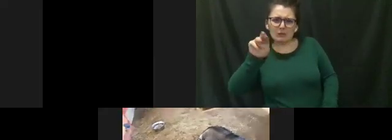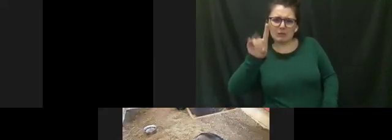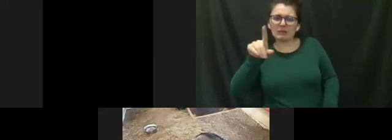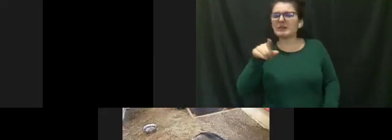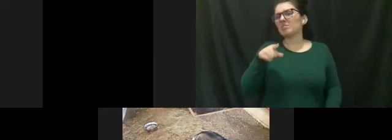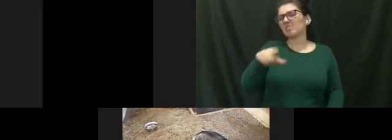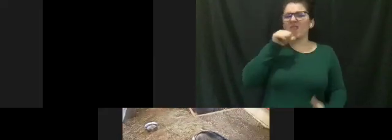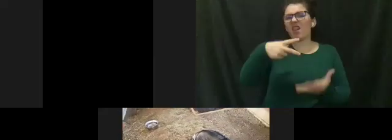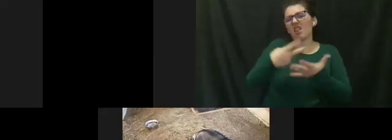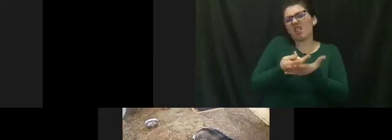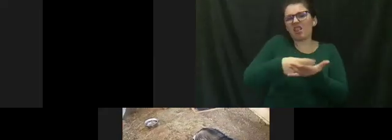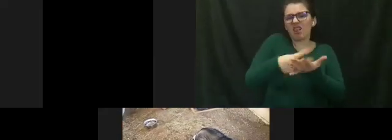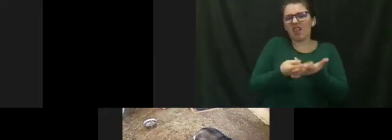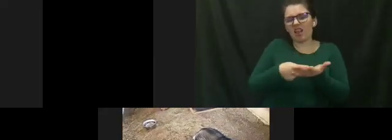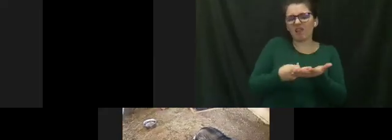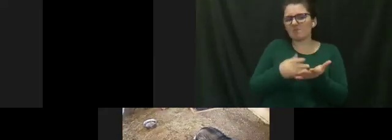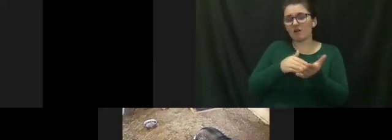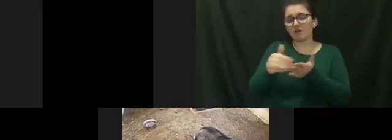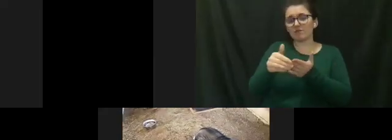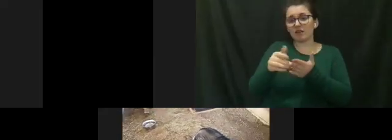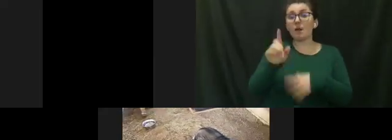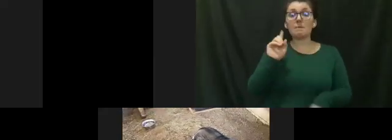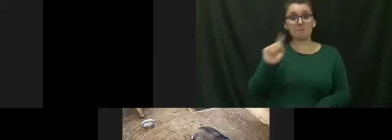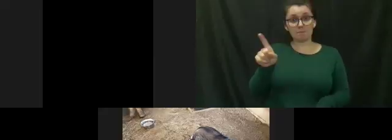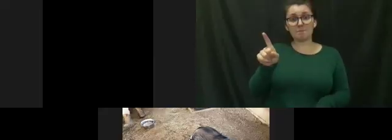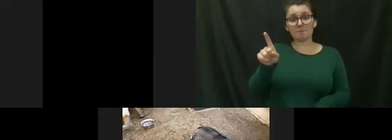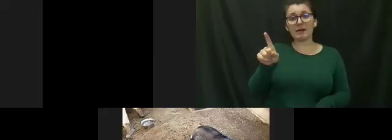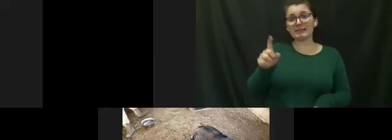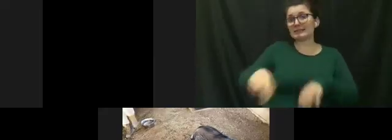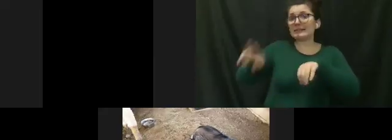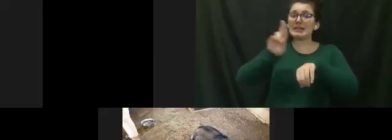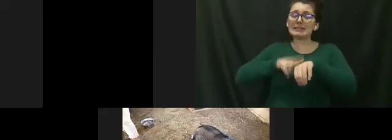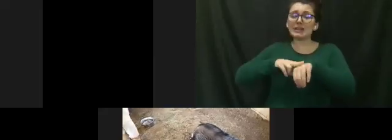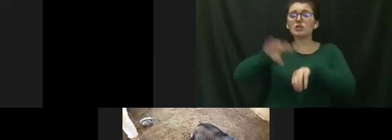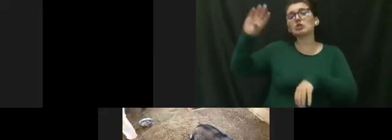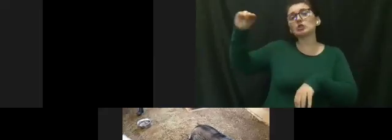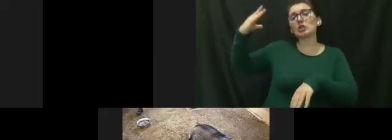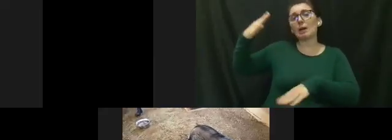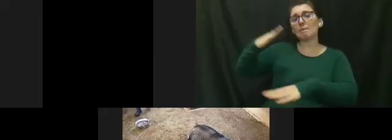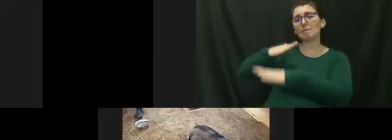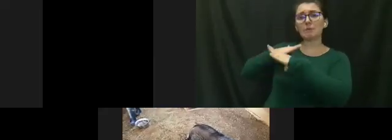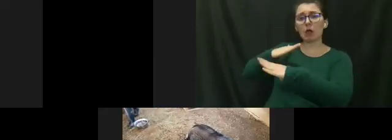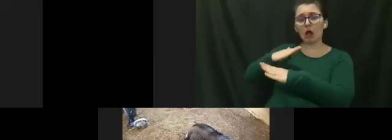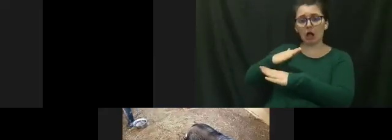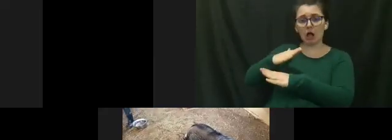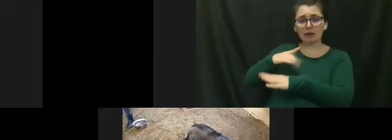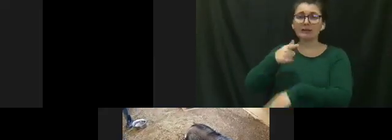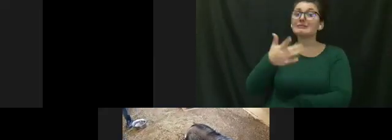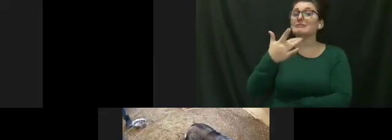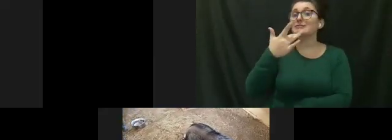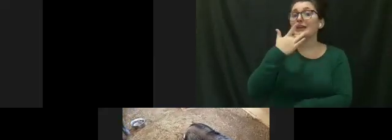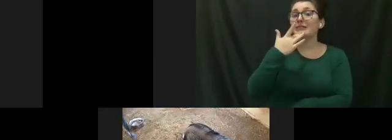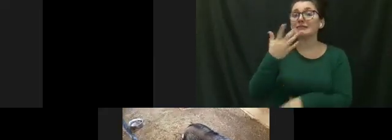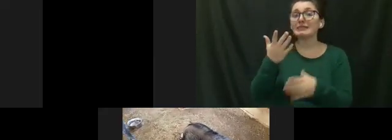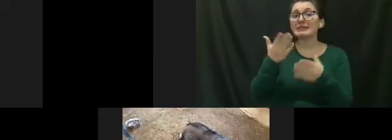too often, but that mud does act as kind of a natural sunscreen for him. His favorite thing to do is lie in the sun and take